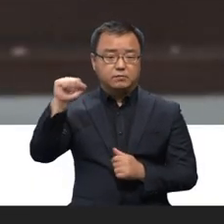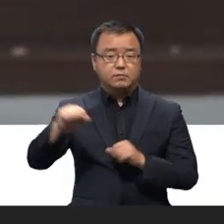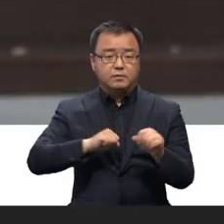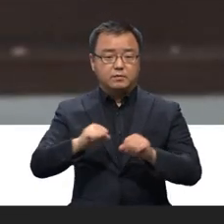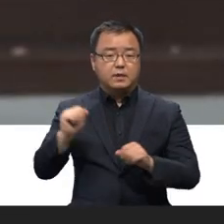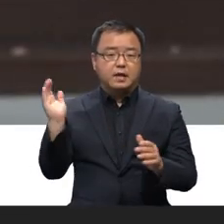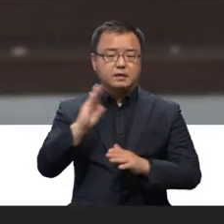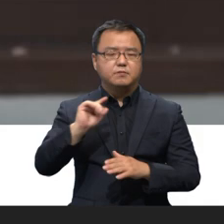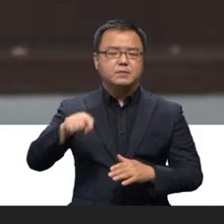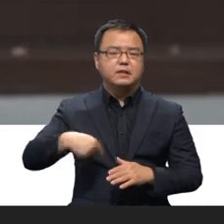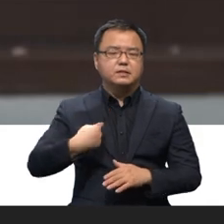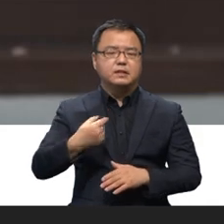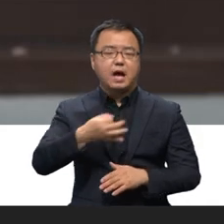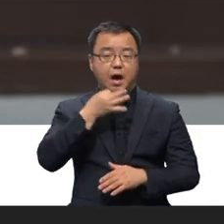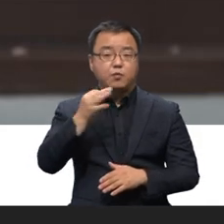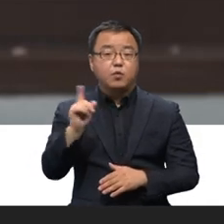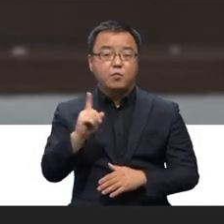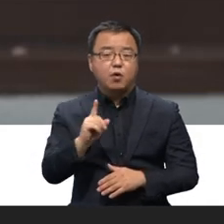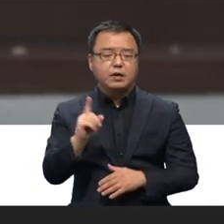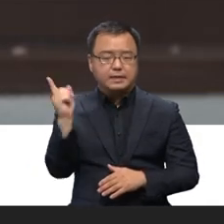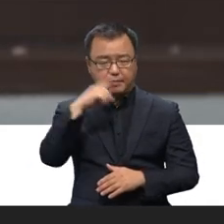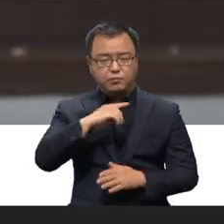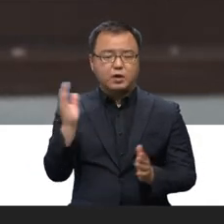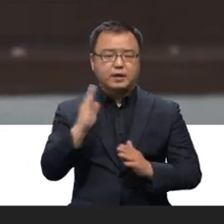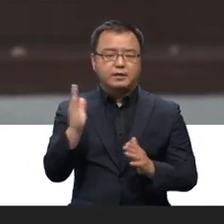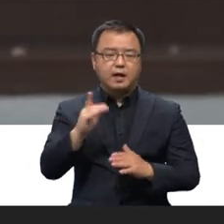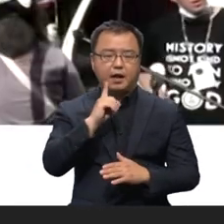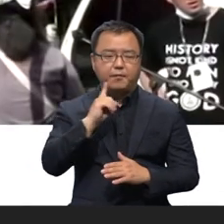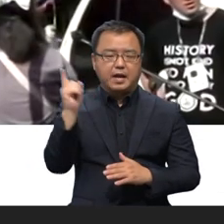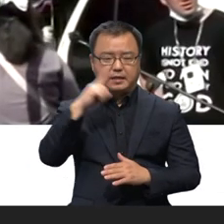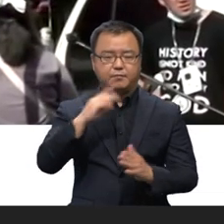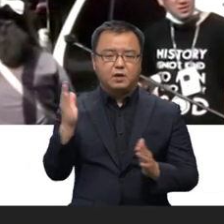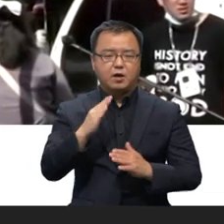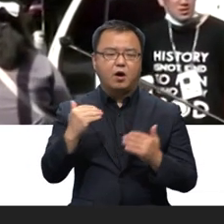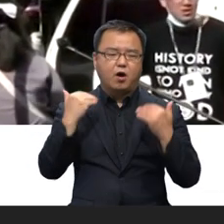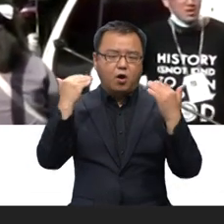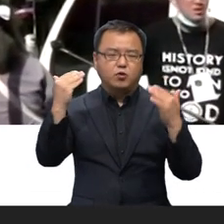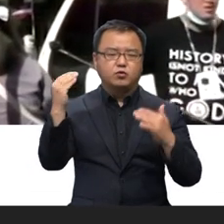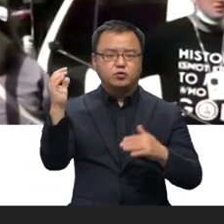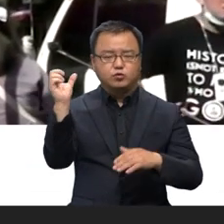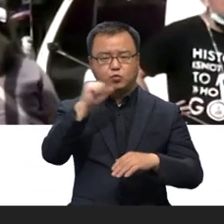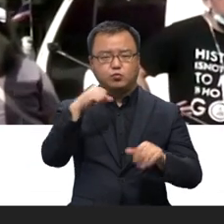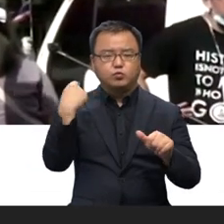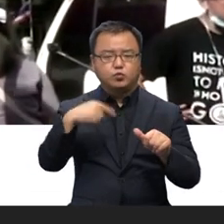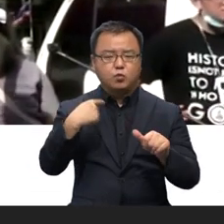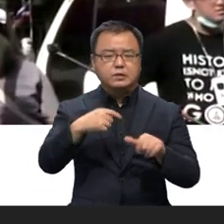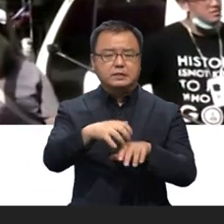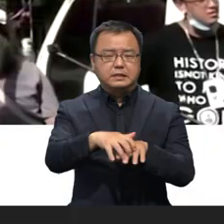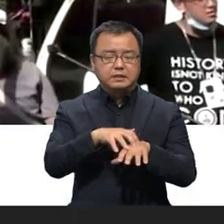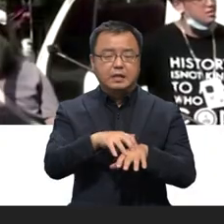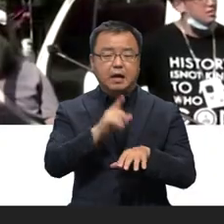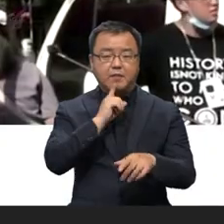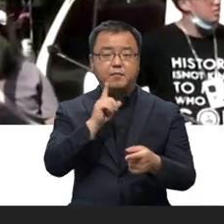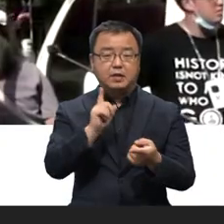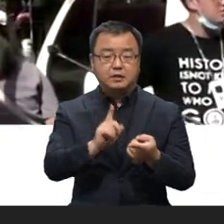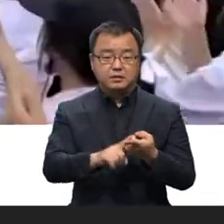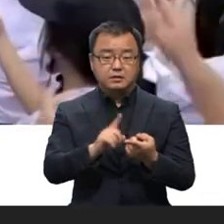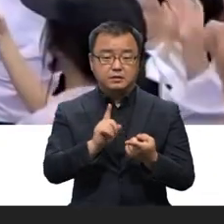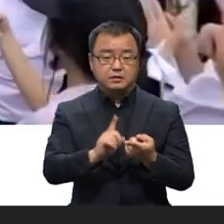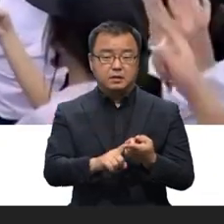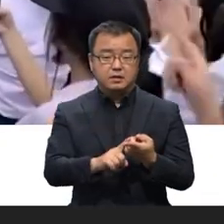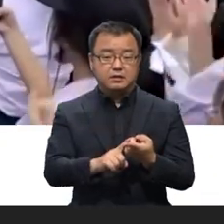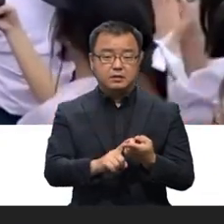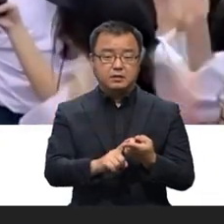movement the bad student. This is kind of a sarcastic towards what the